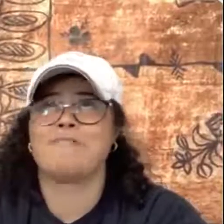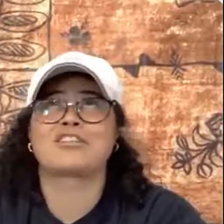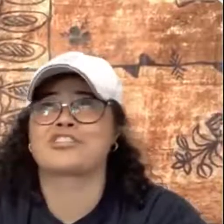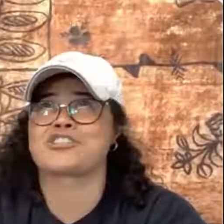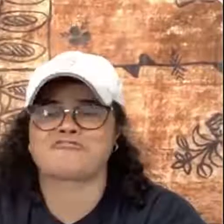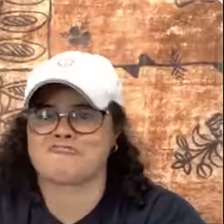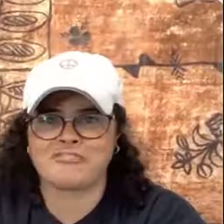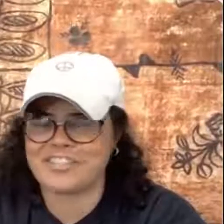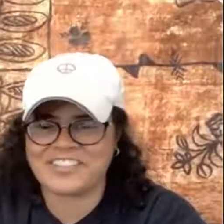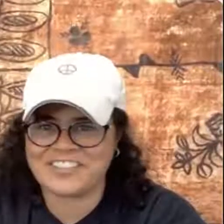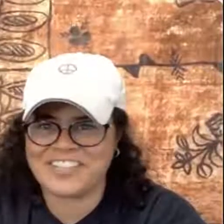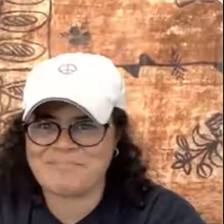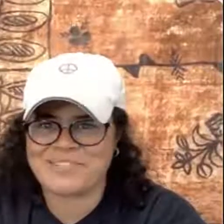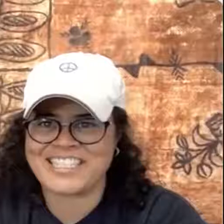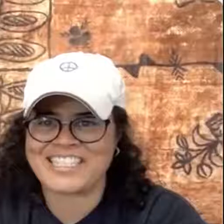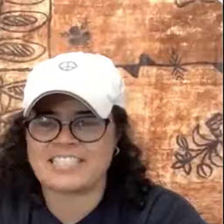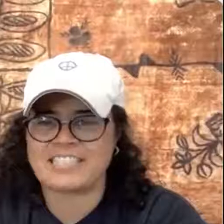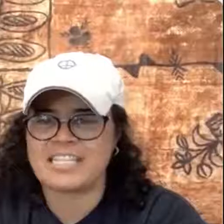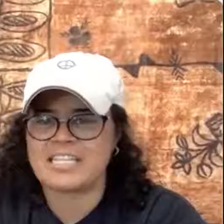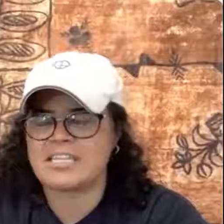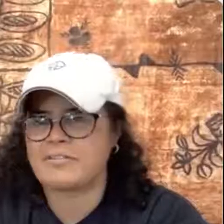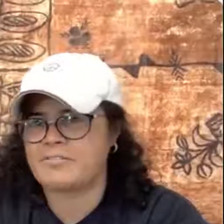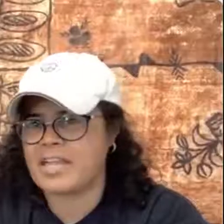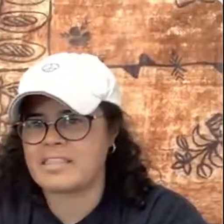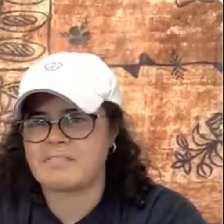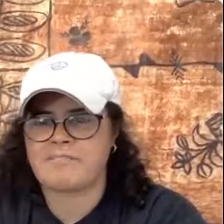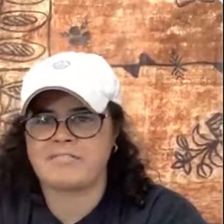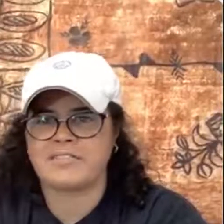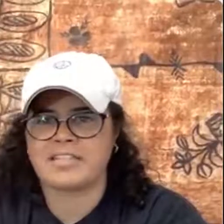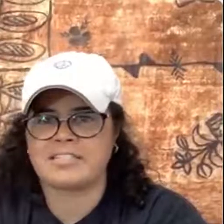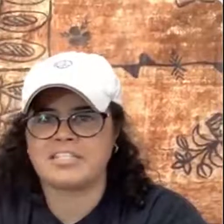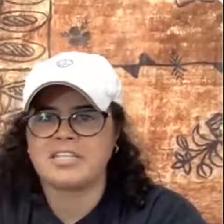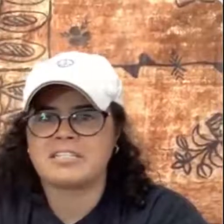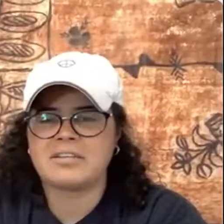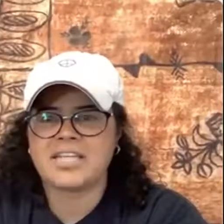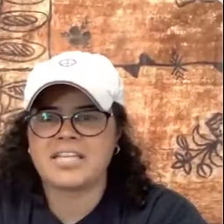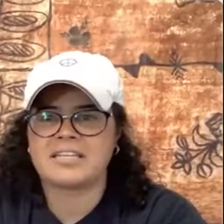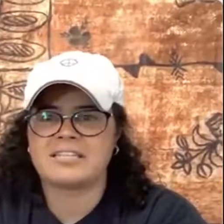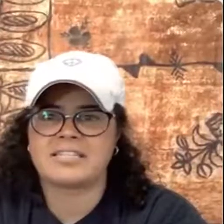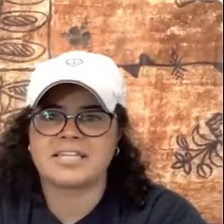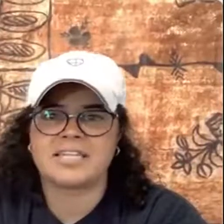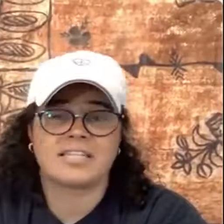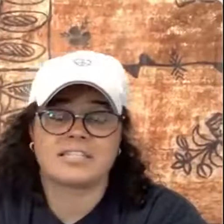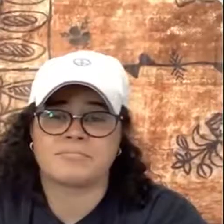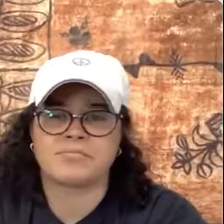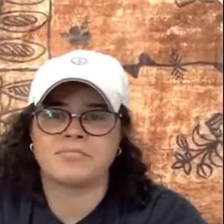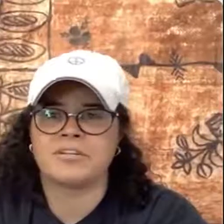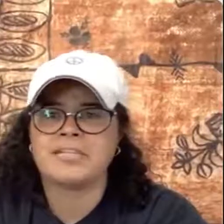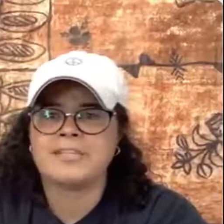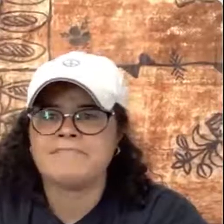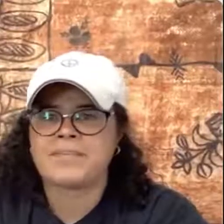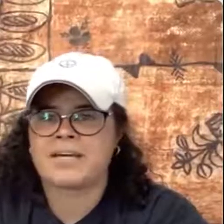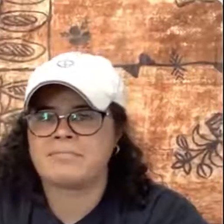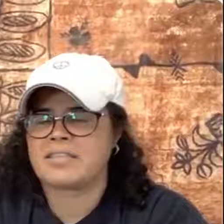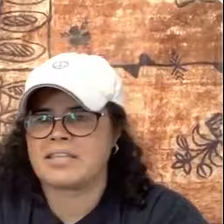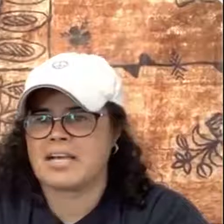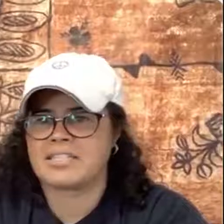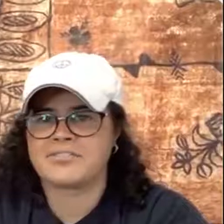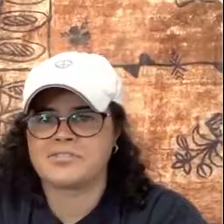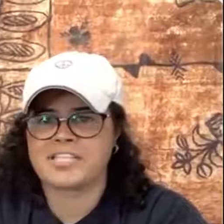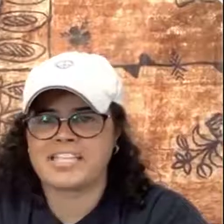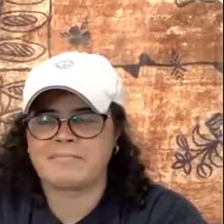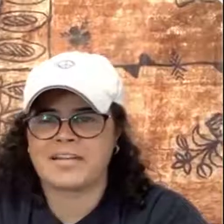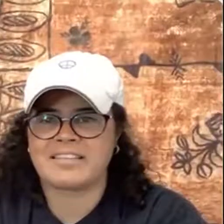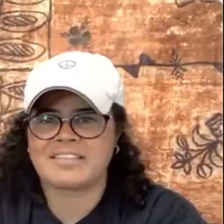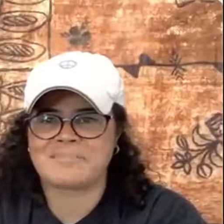this extraordinary presenters that we've had the privilege to hear, see, and support in the